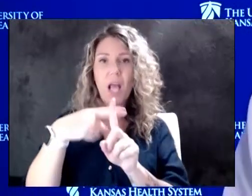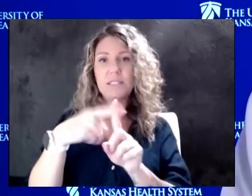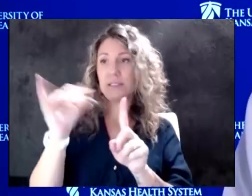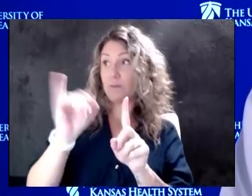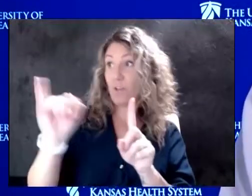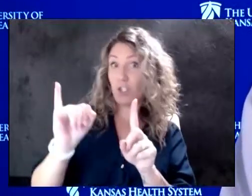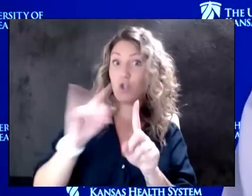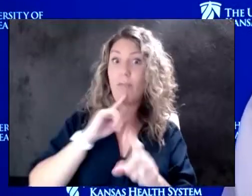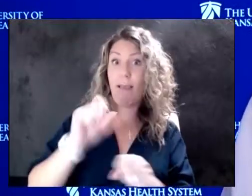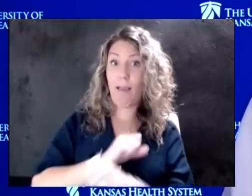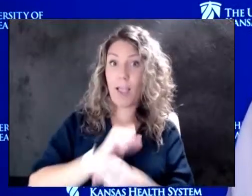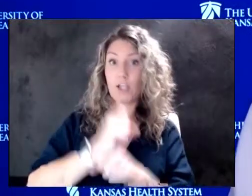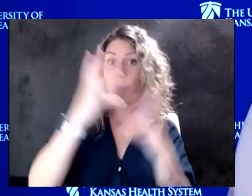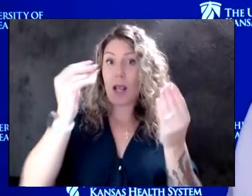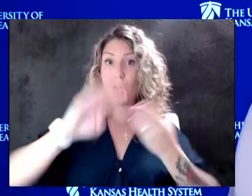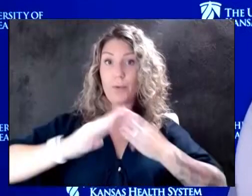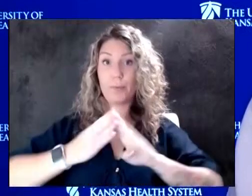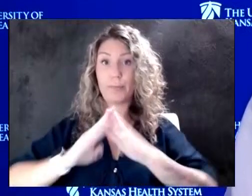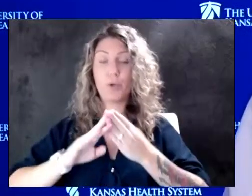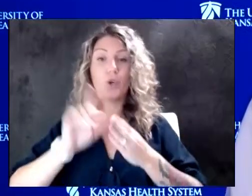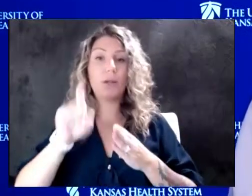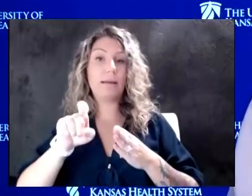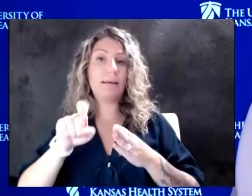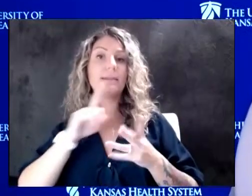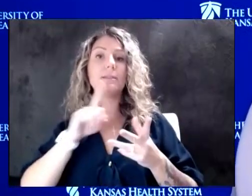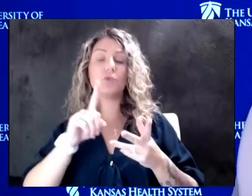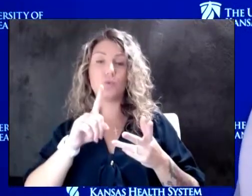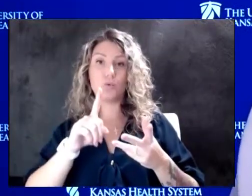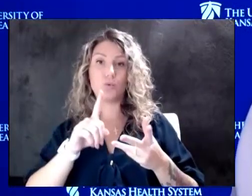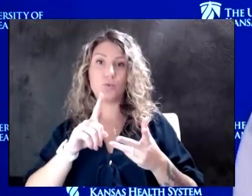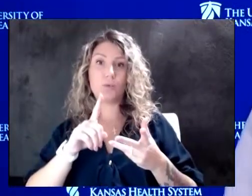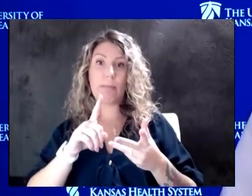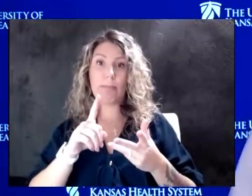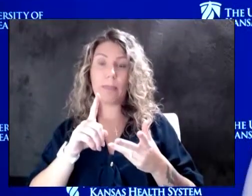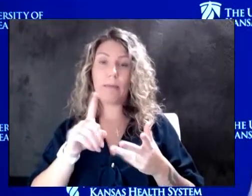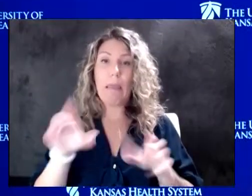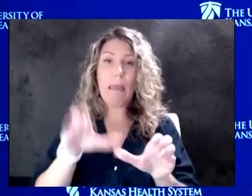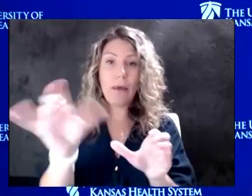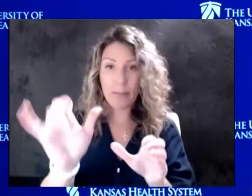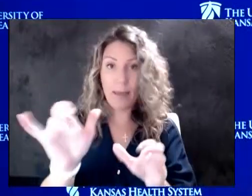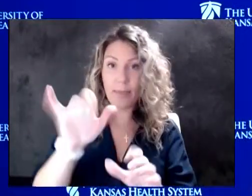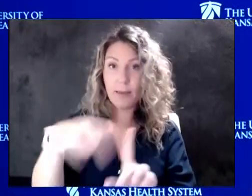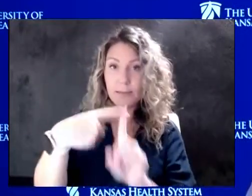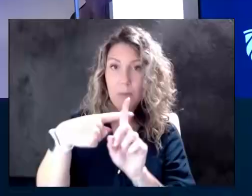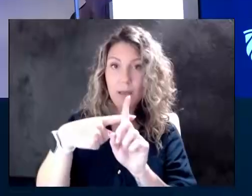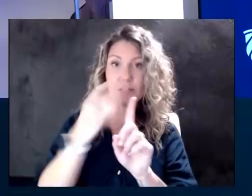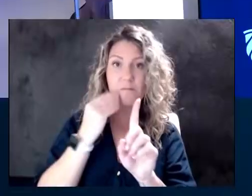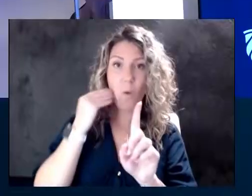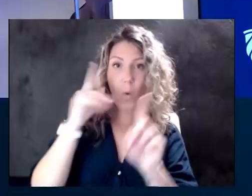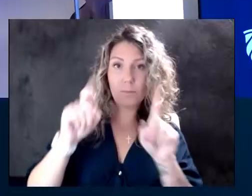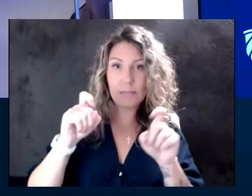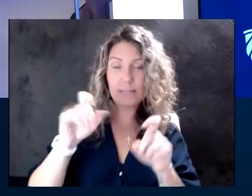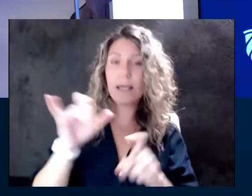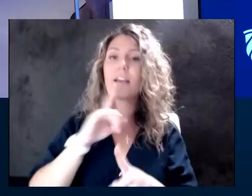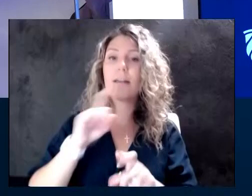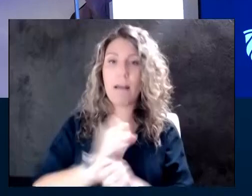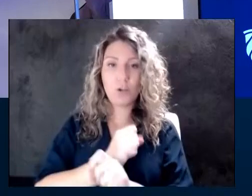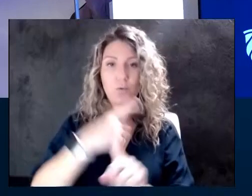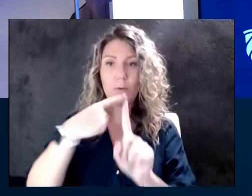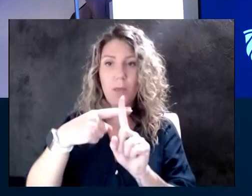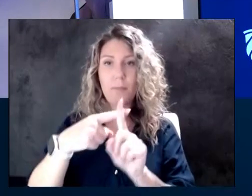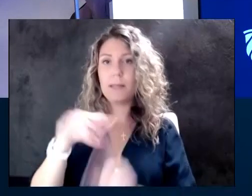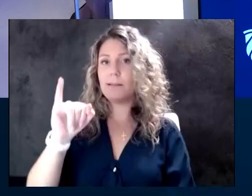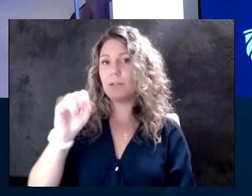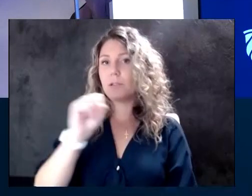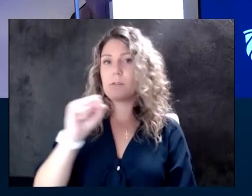you have to treat this antigen positive, this home test positive, as a true positive. So Isaac and Sandy have